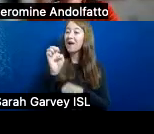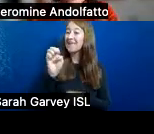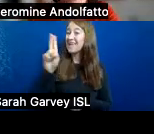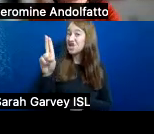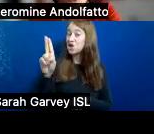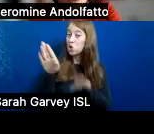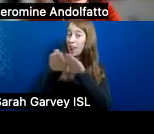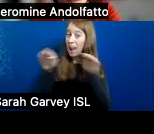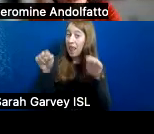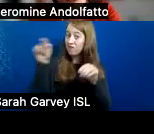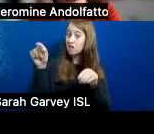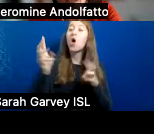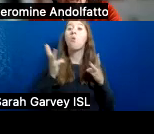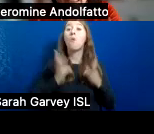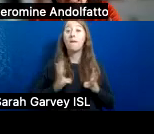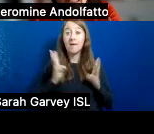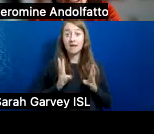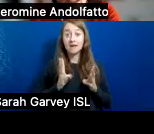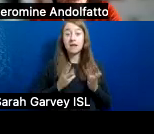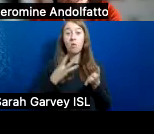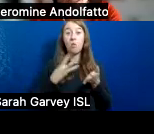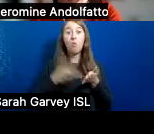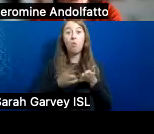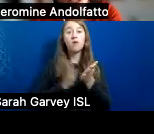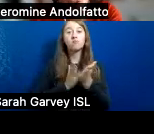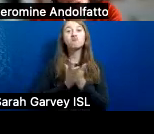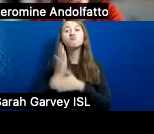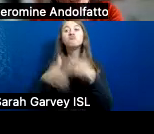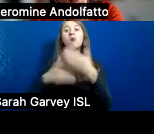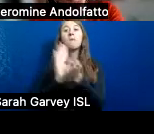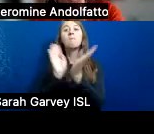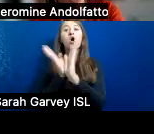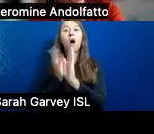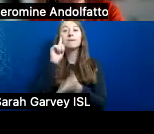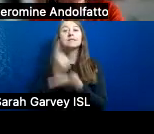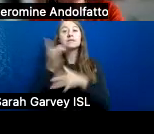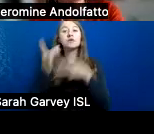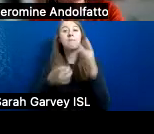once women manage to access decision-making positions,